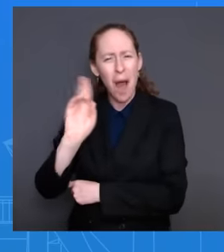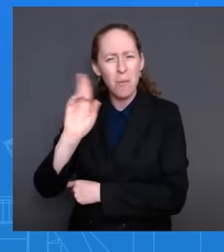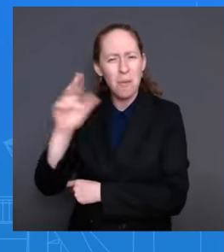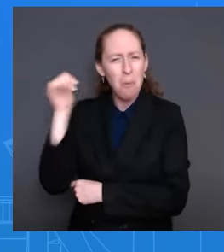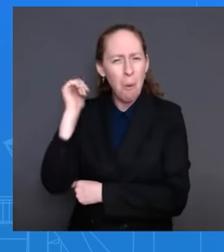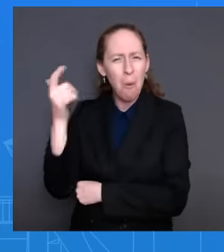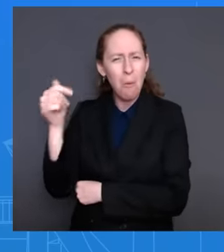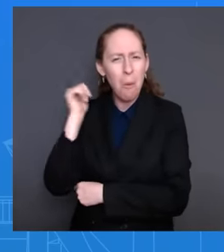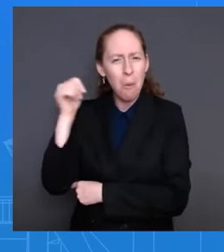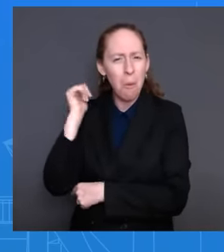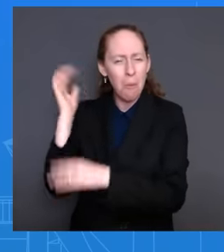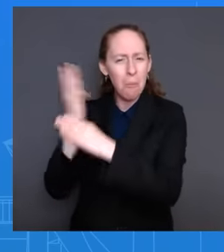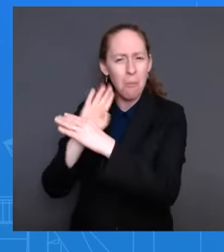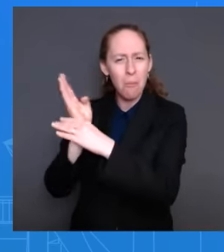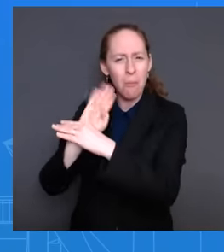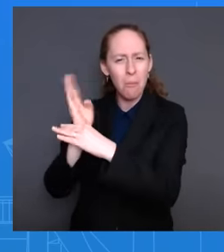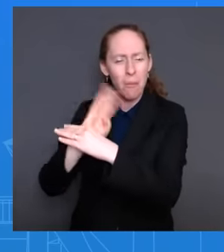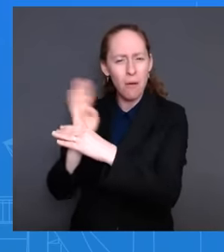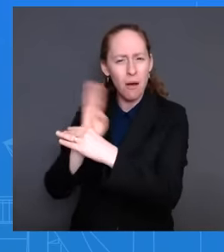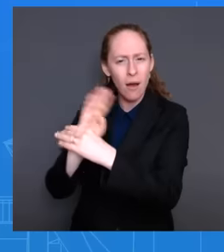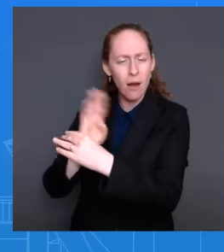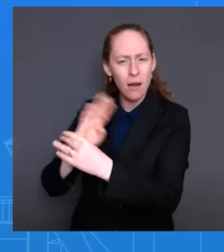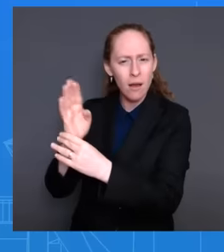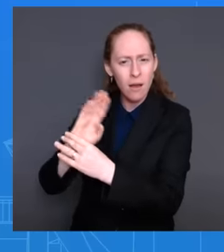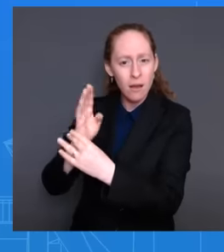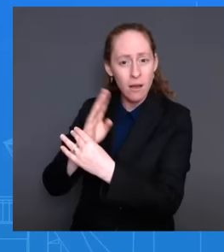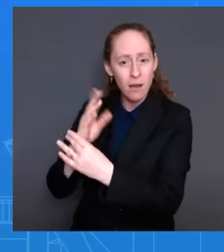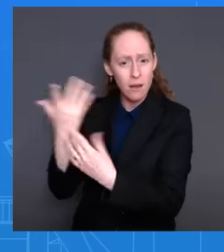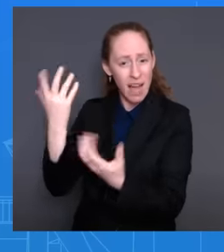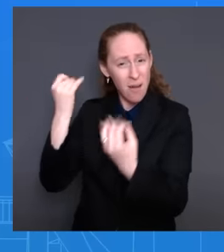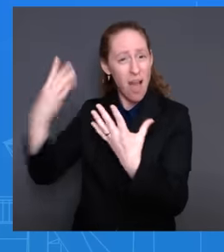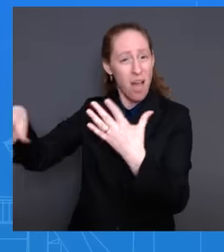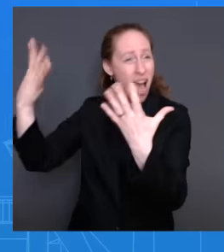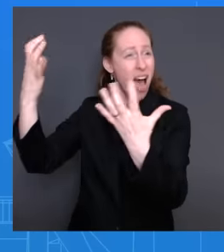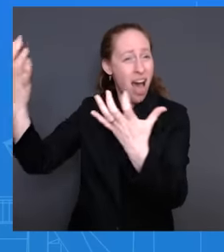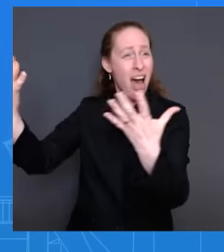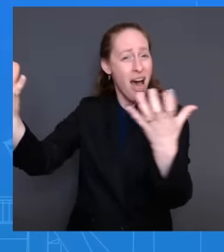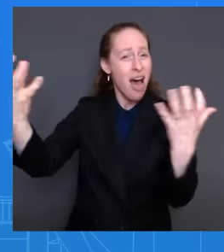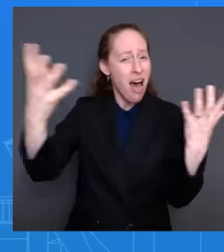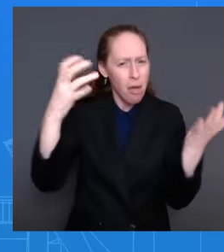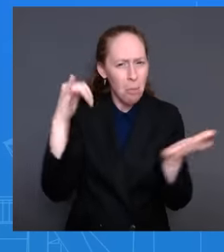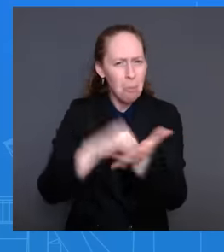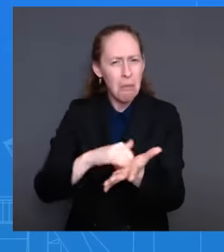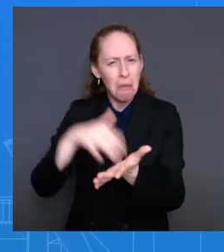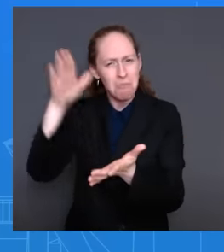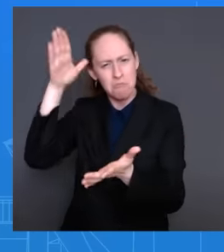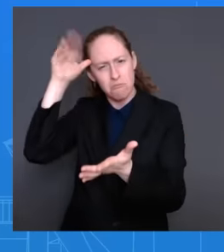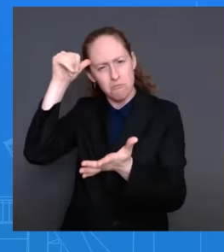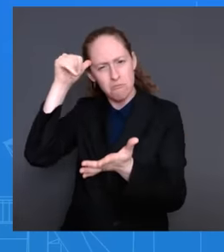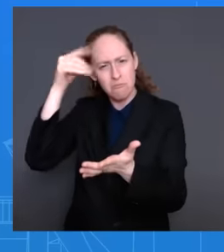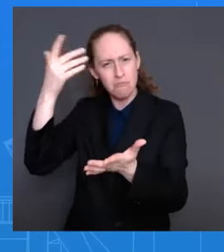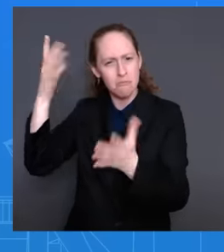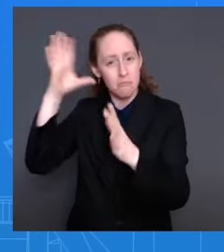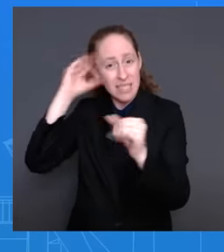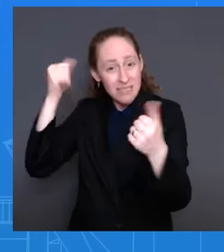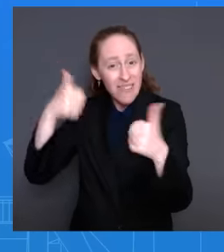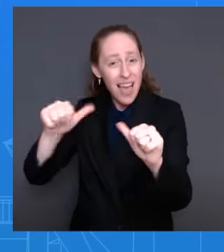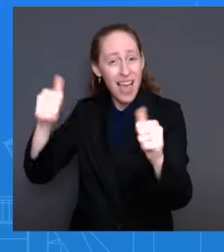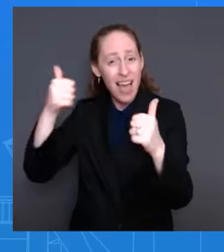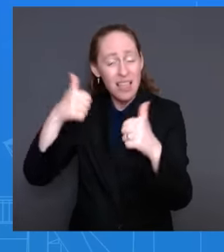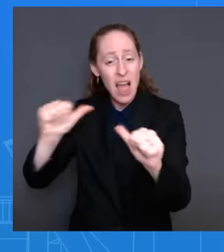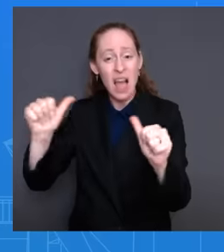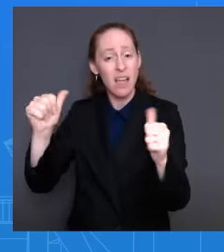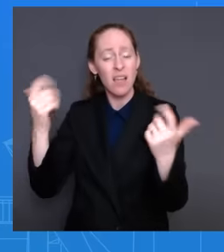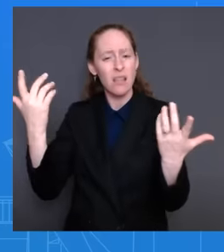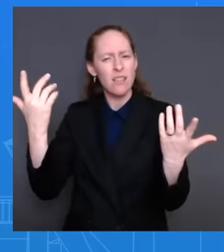widely popular, where does the president believe the disconnect is between the Republican leaders? That's for them